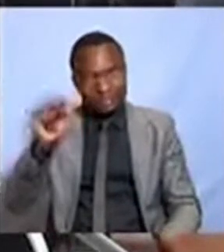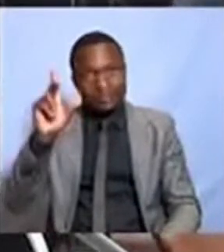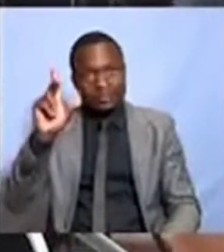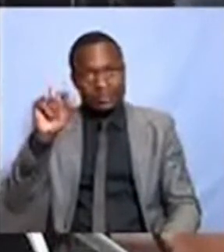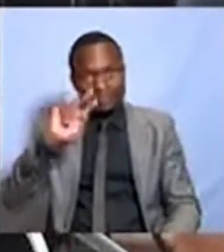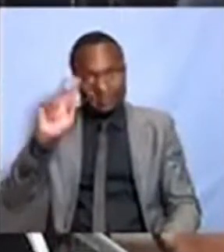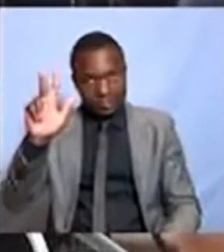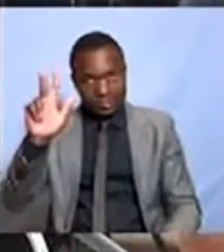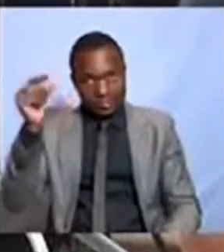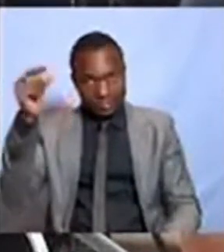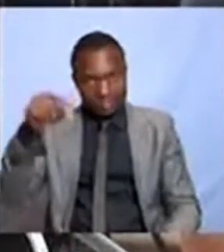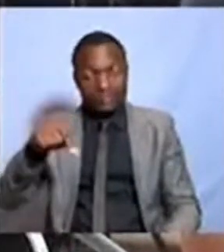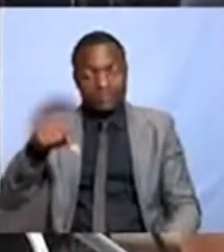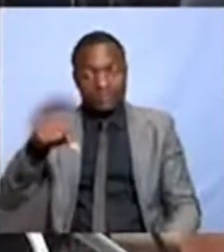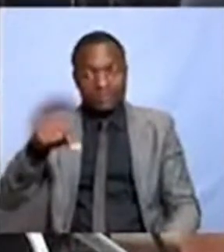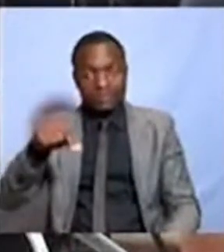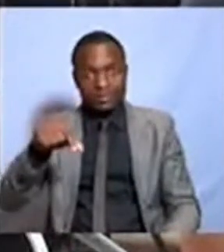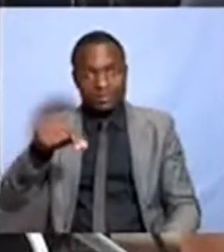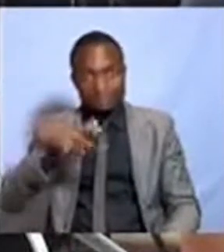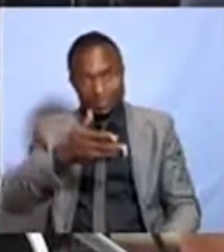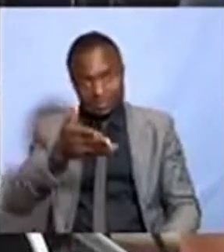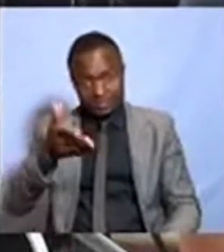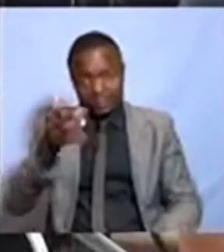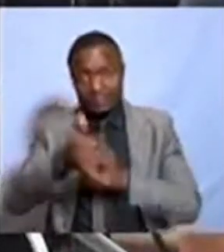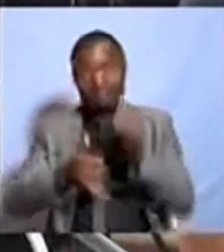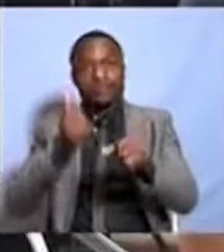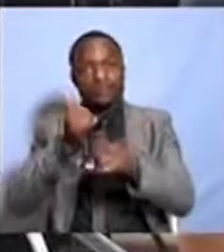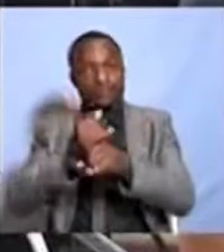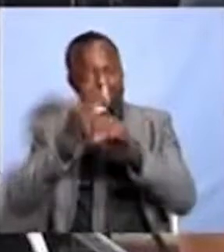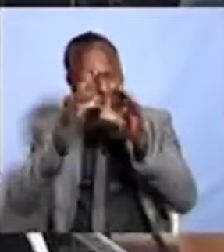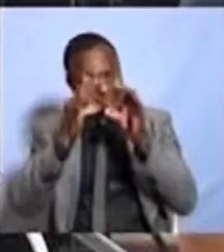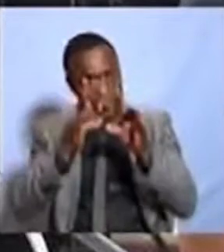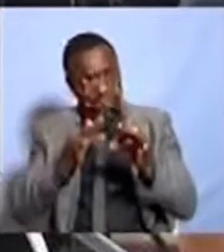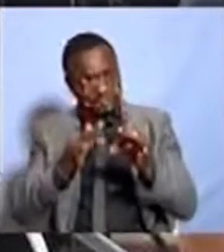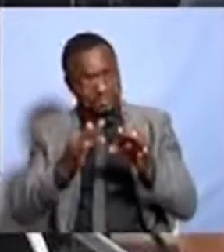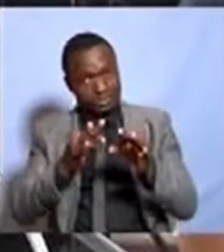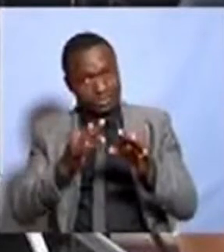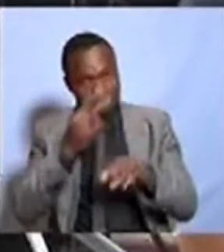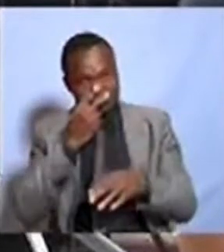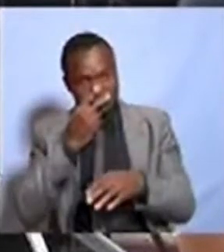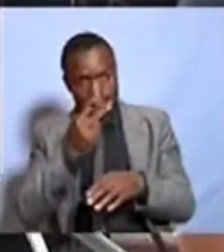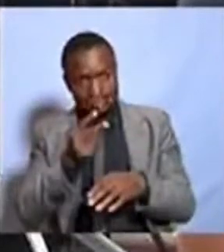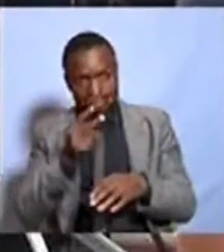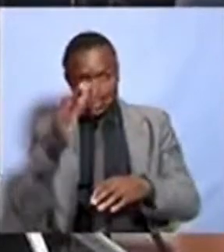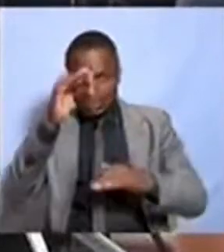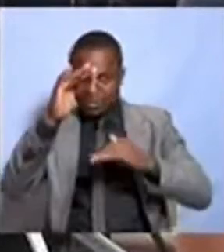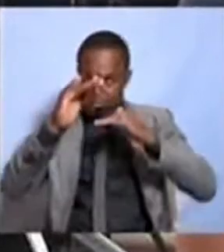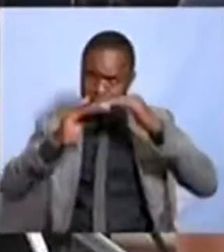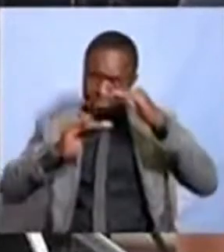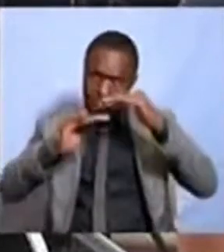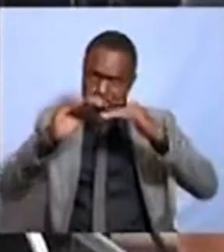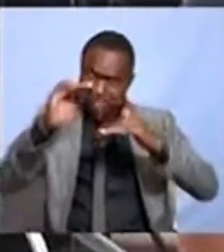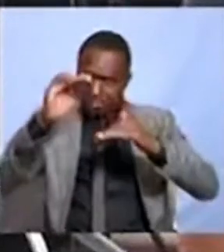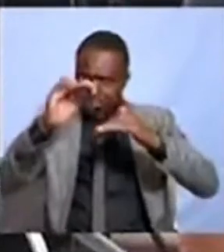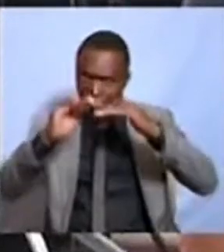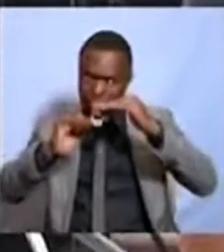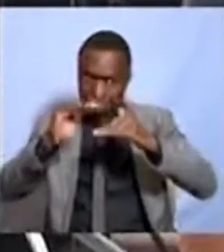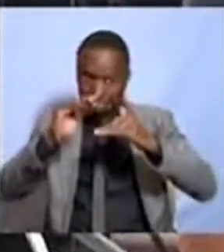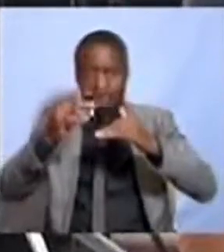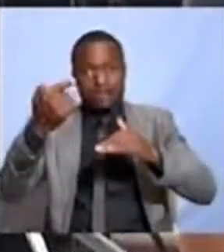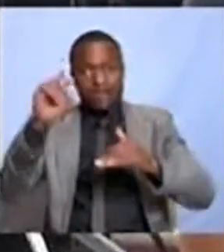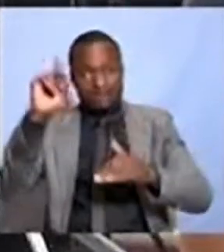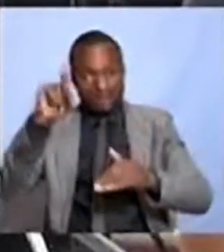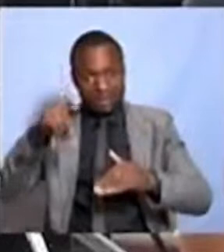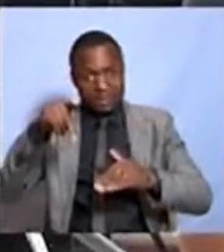and the quotas that were within those years. And when we saw the kind of fluctuations or how the GDP had increased and reduced and